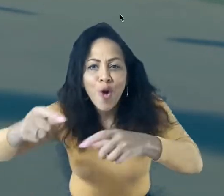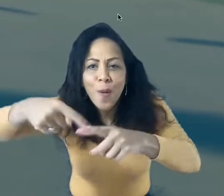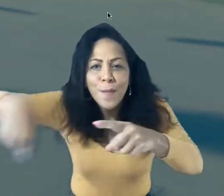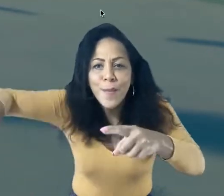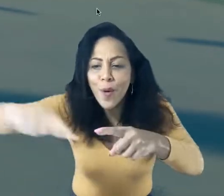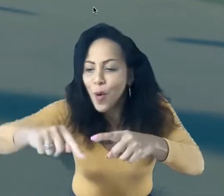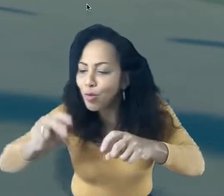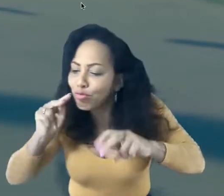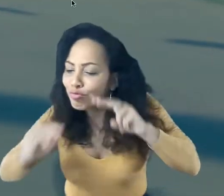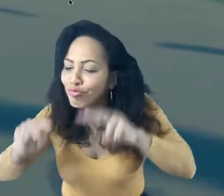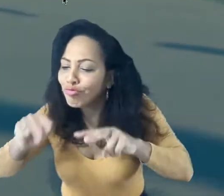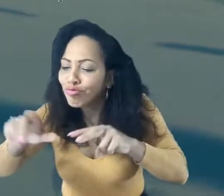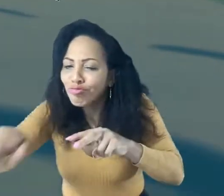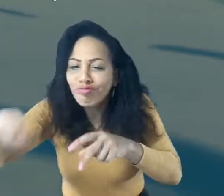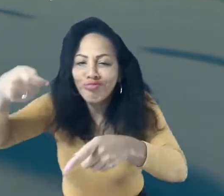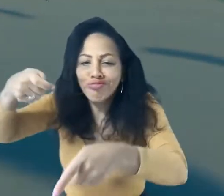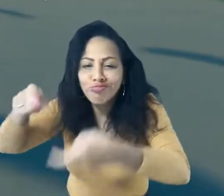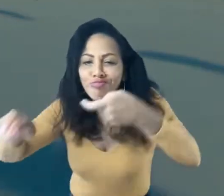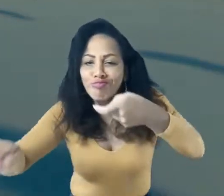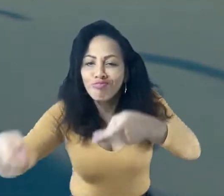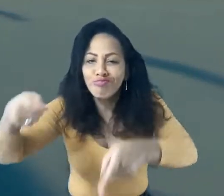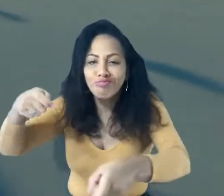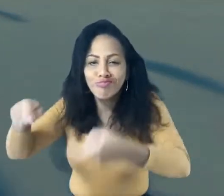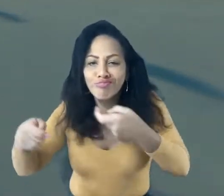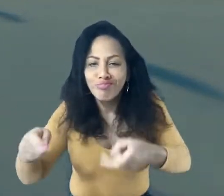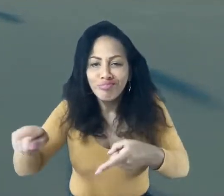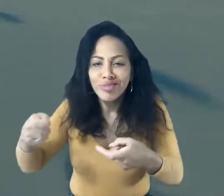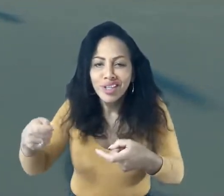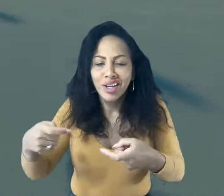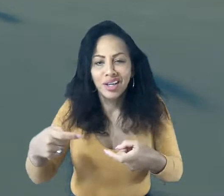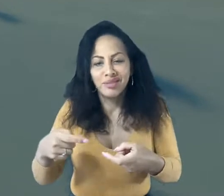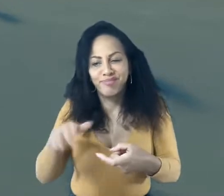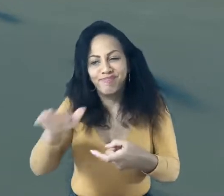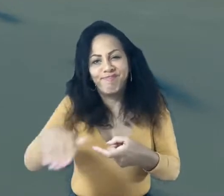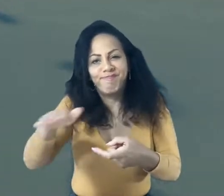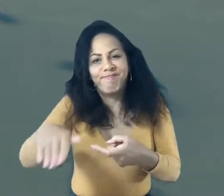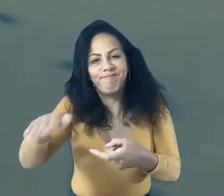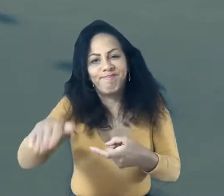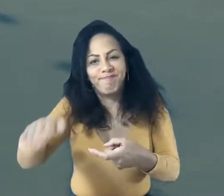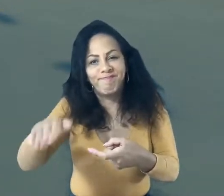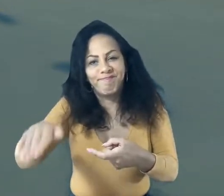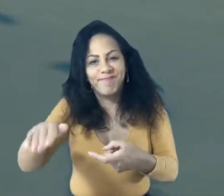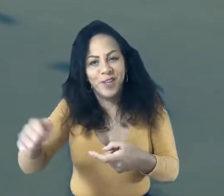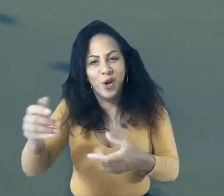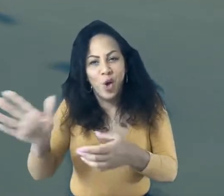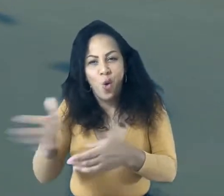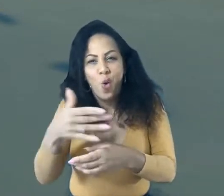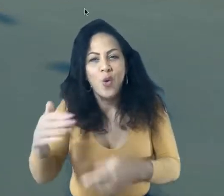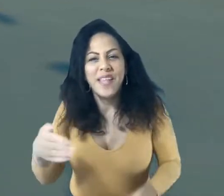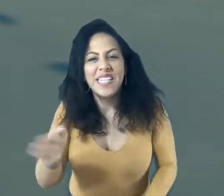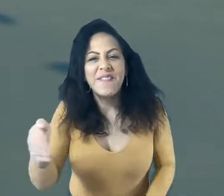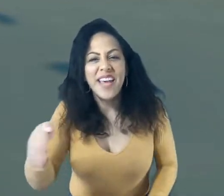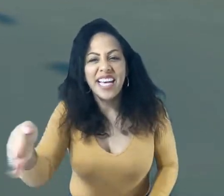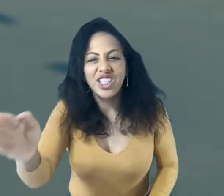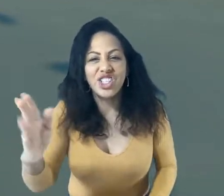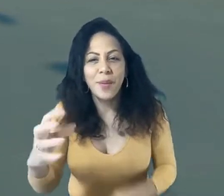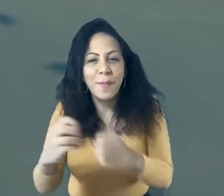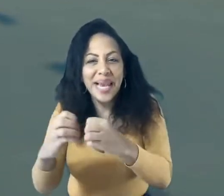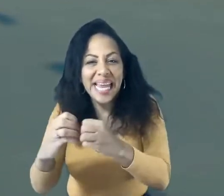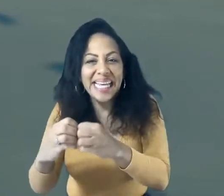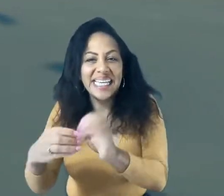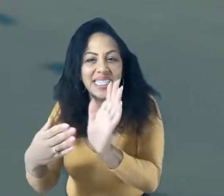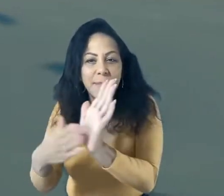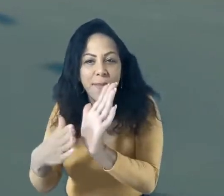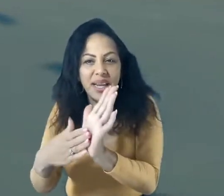poor little sods, they were terrorised by me, the little fish, these blennies, these mullies. And I used to